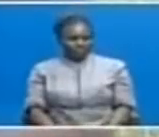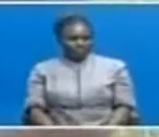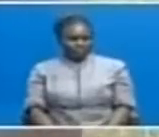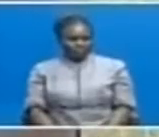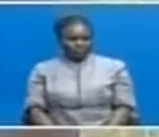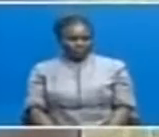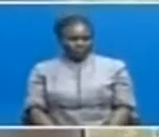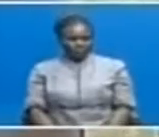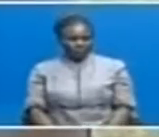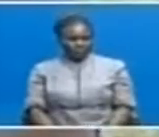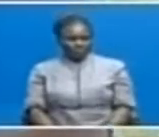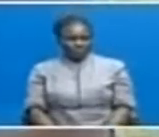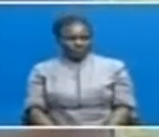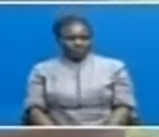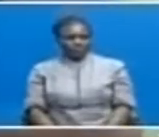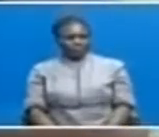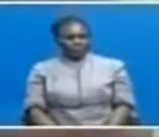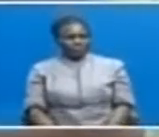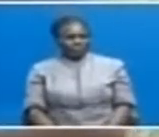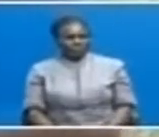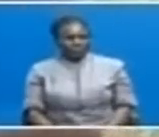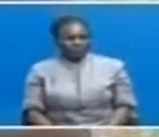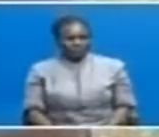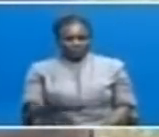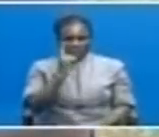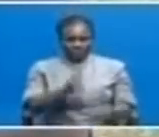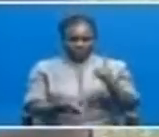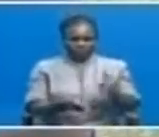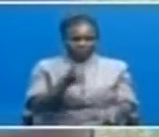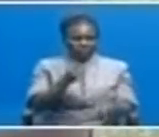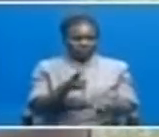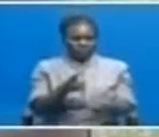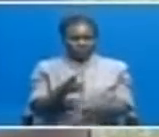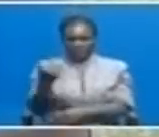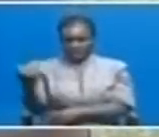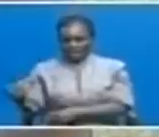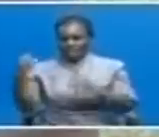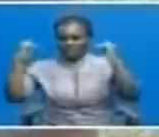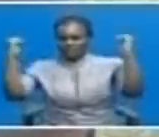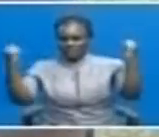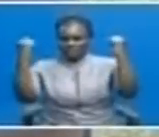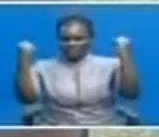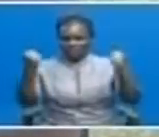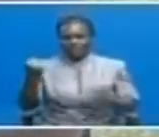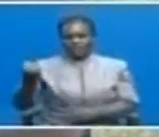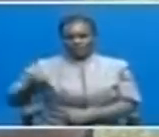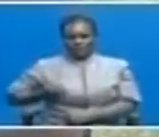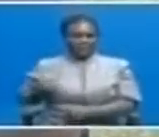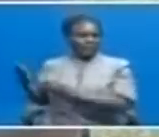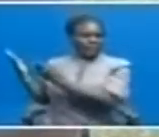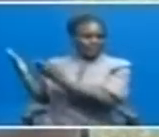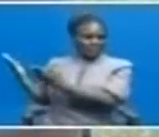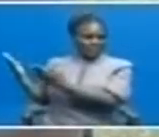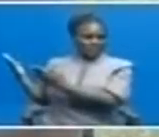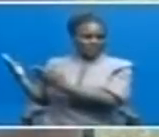In movies or Hollywood, they call them child stars, but track and field, we call them junior champions. And Mercy Chirono was quite